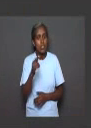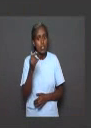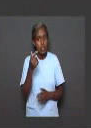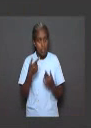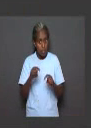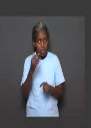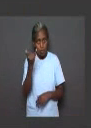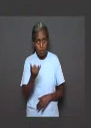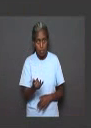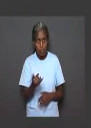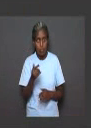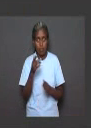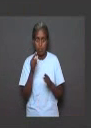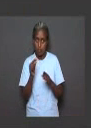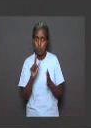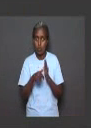Are you ready?